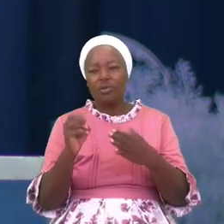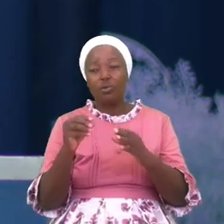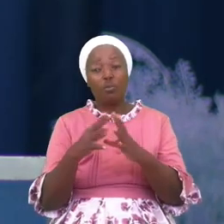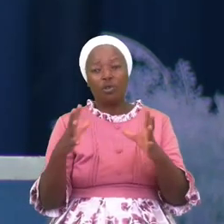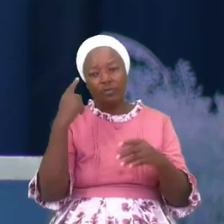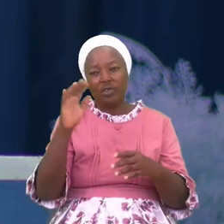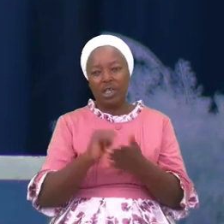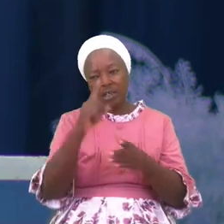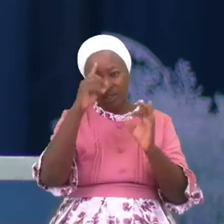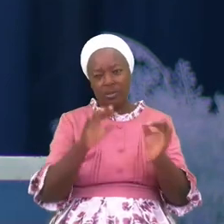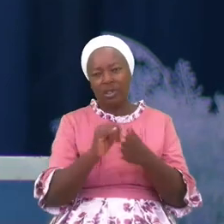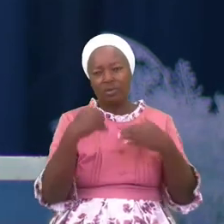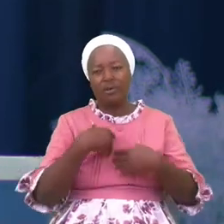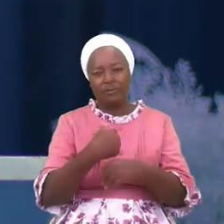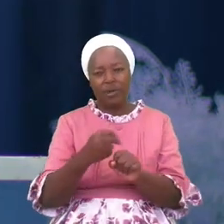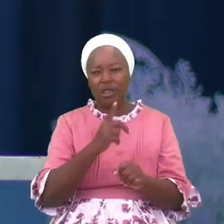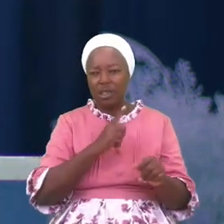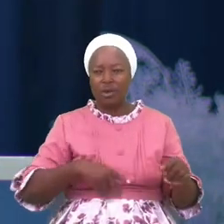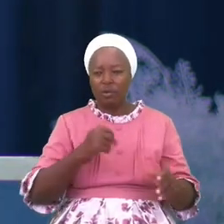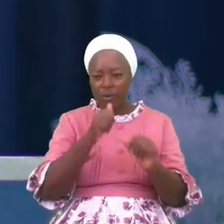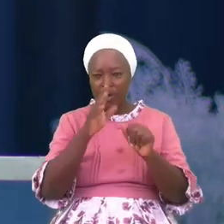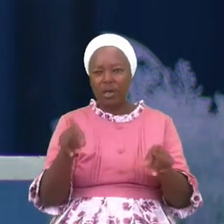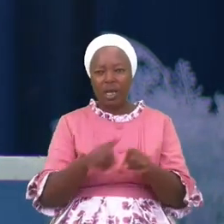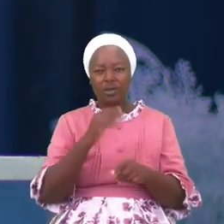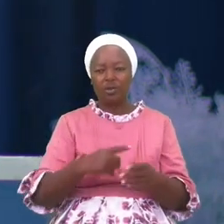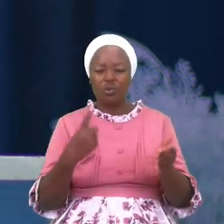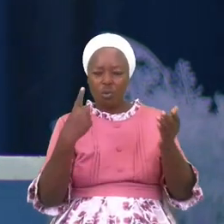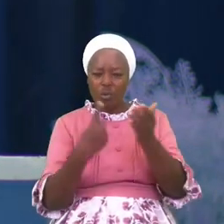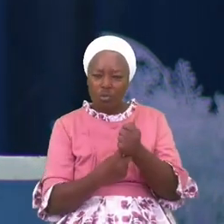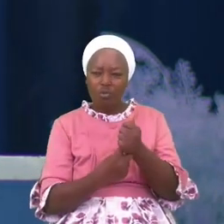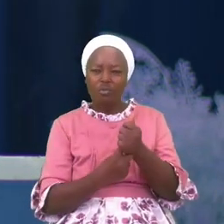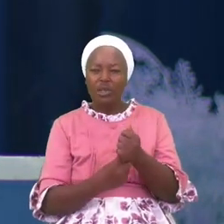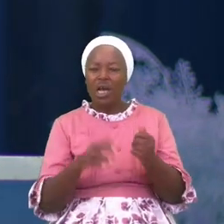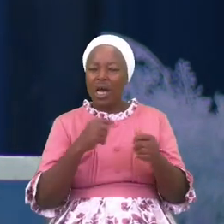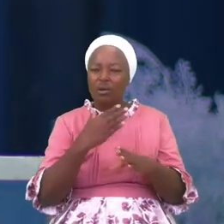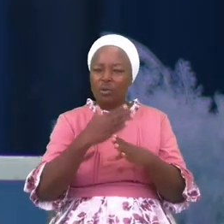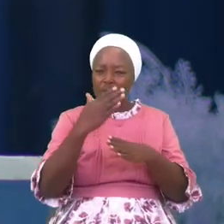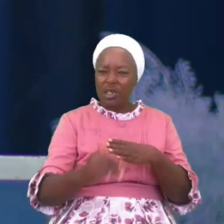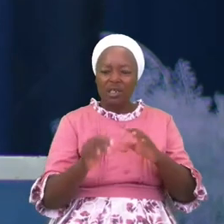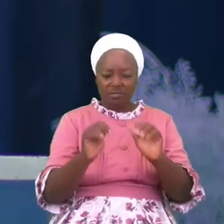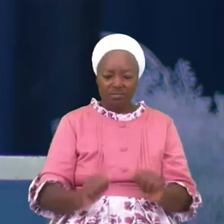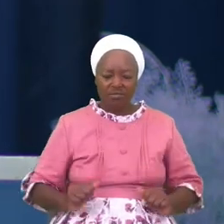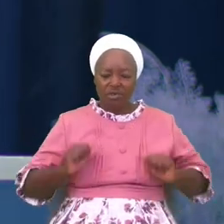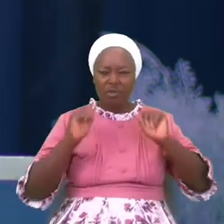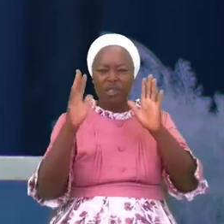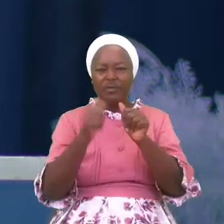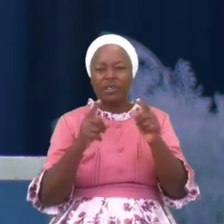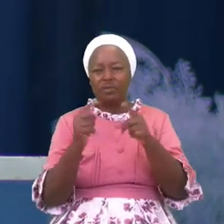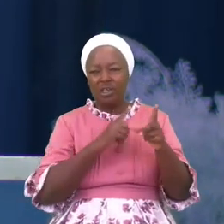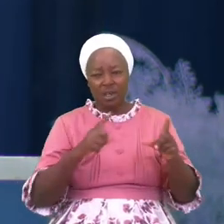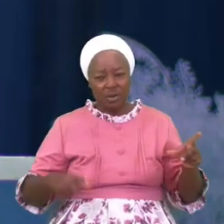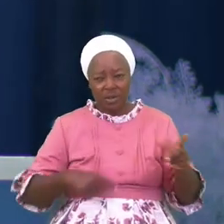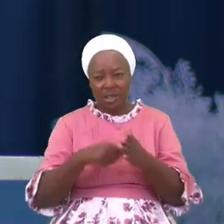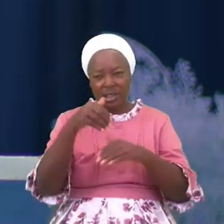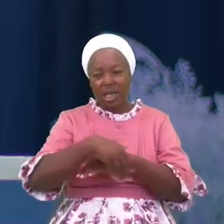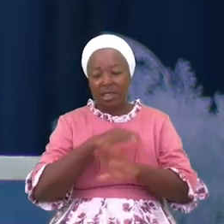you wholeheartedly give your details. Don't hide anything. If the place